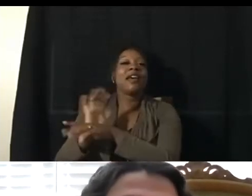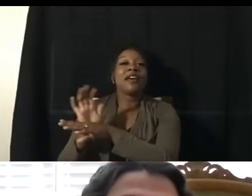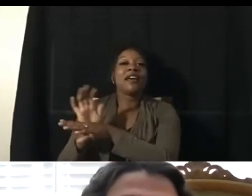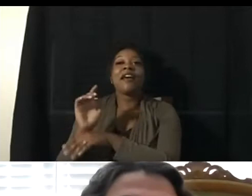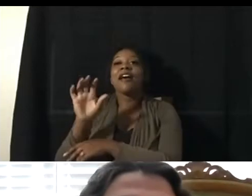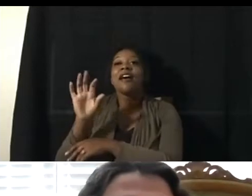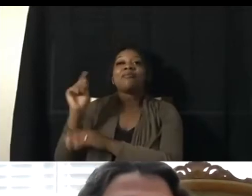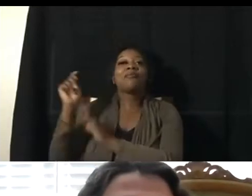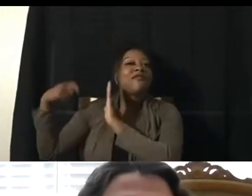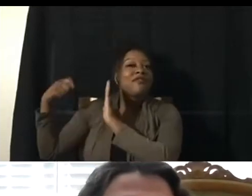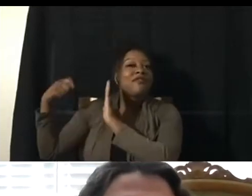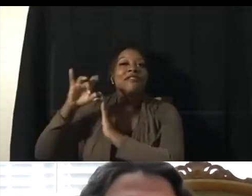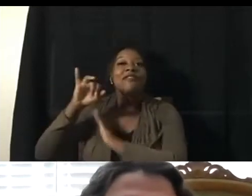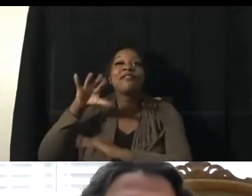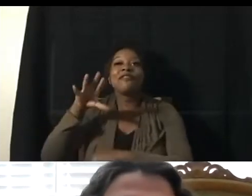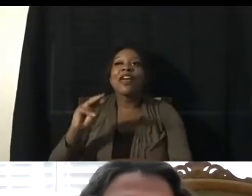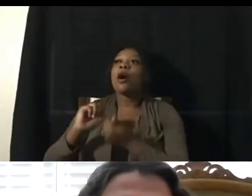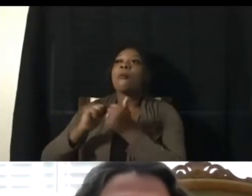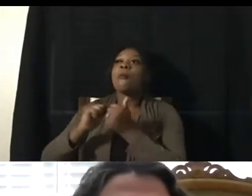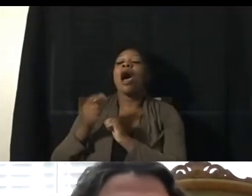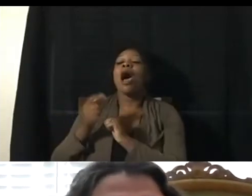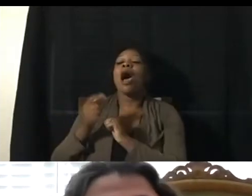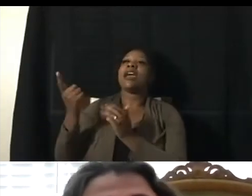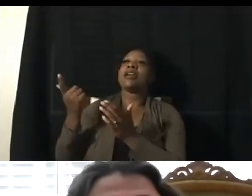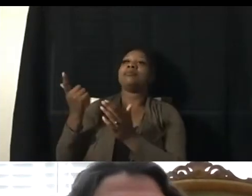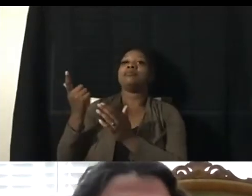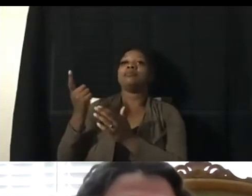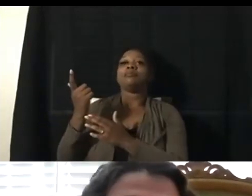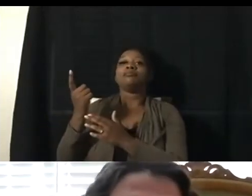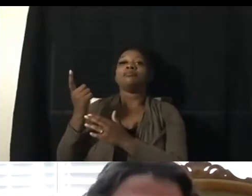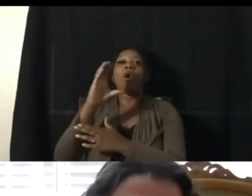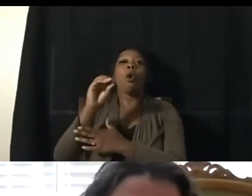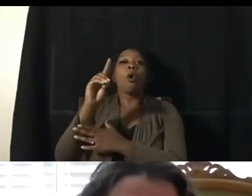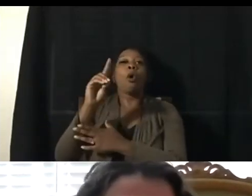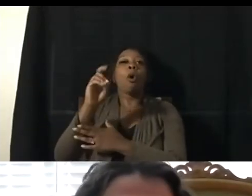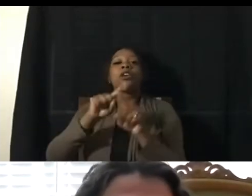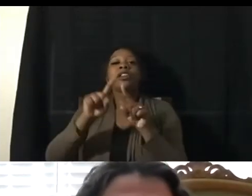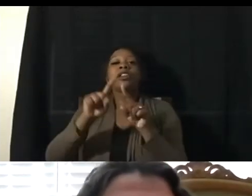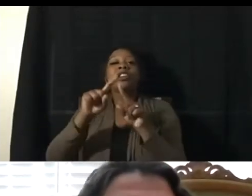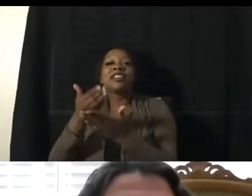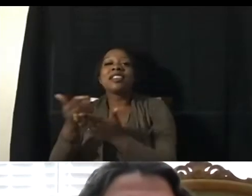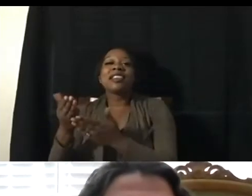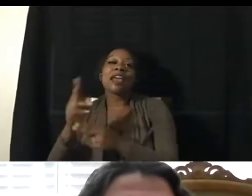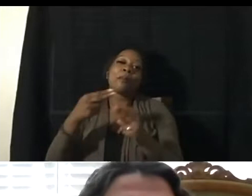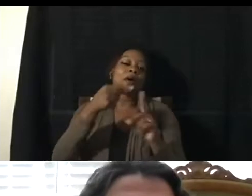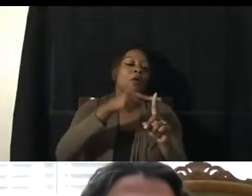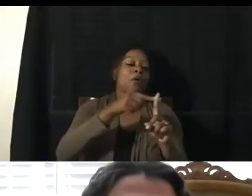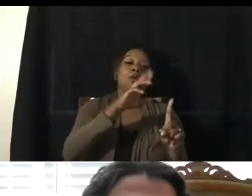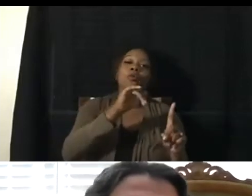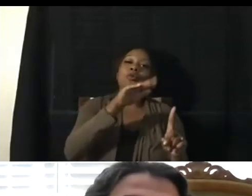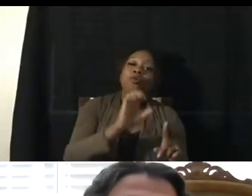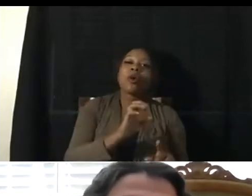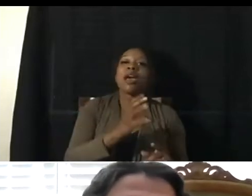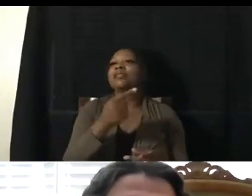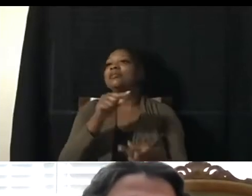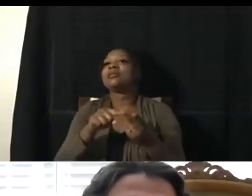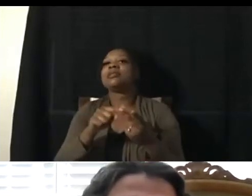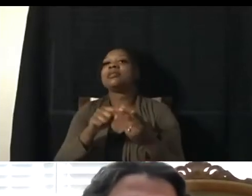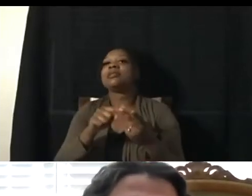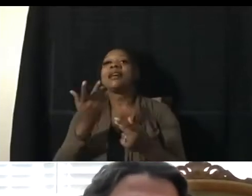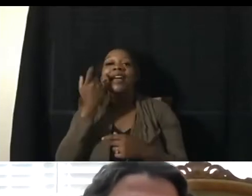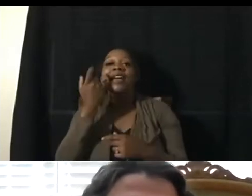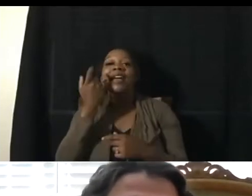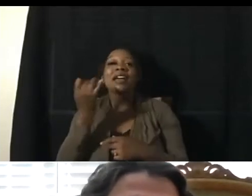coded, and whether that is with regards to race or sexuality or disability, you can see something that an